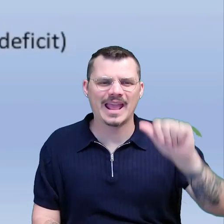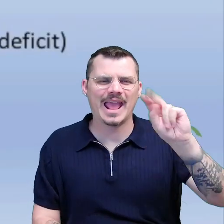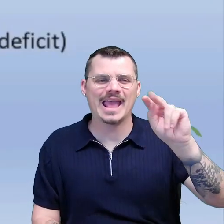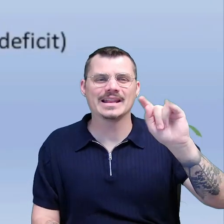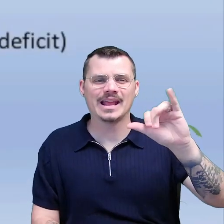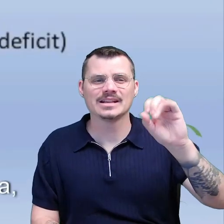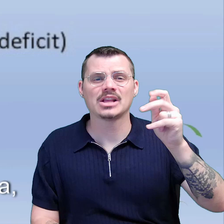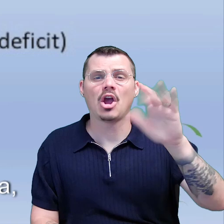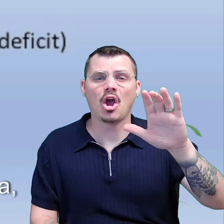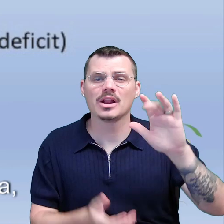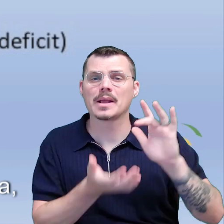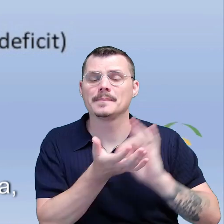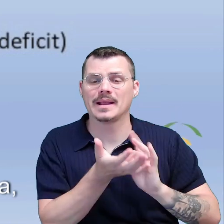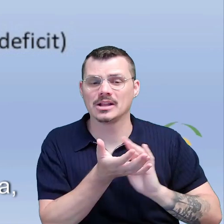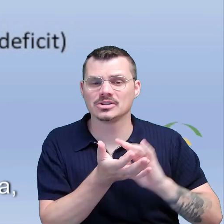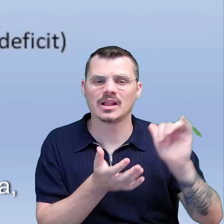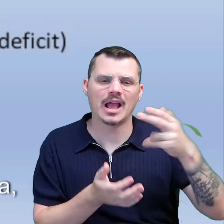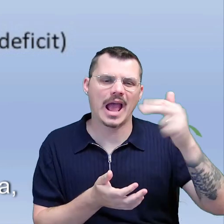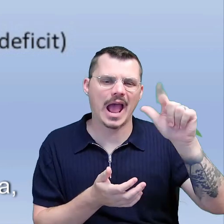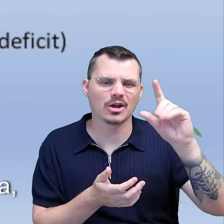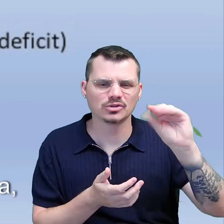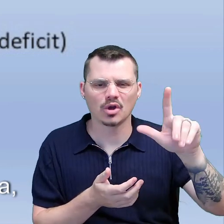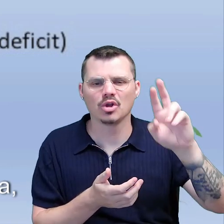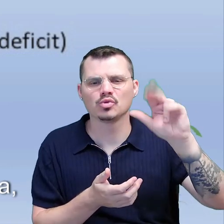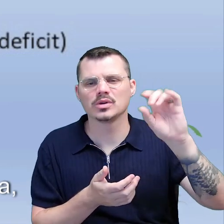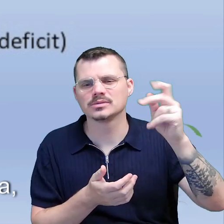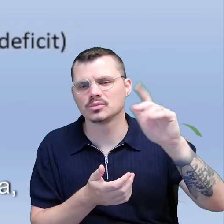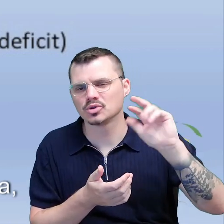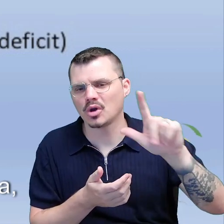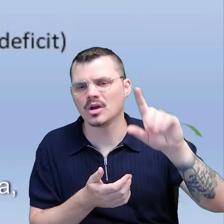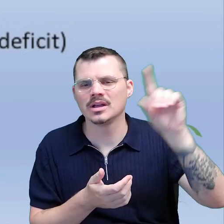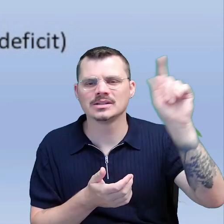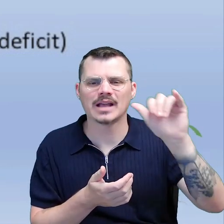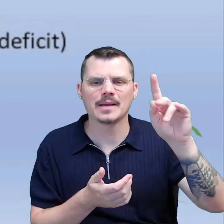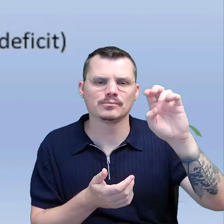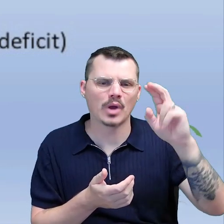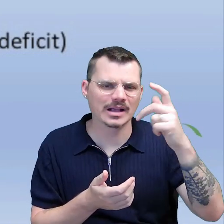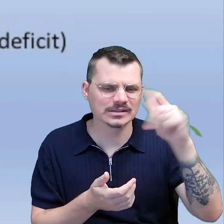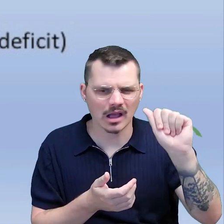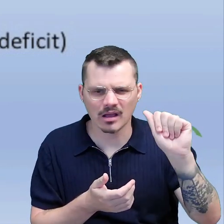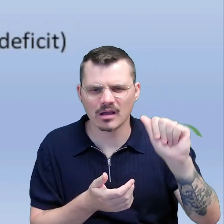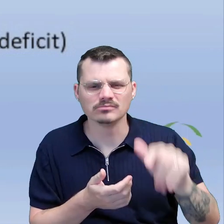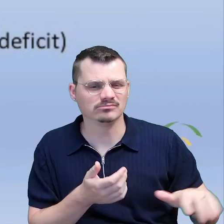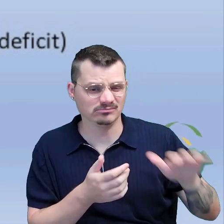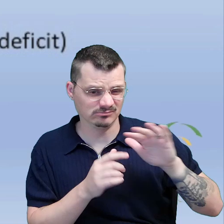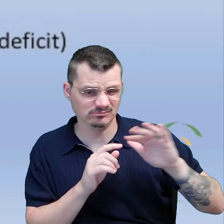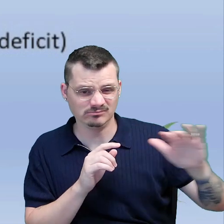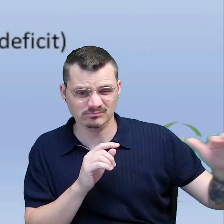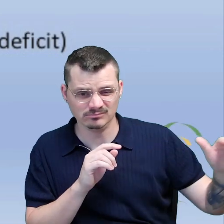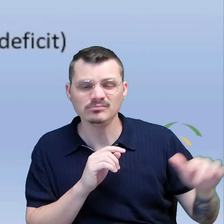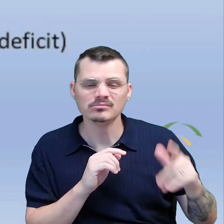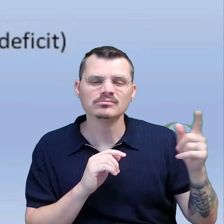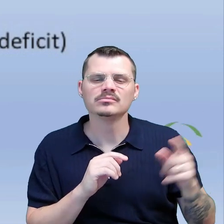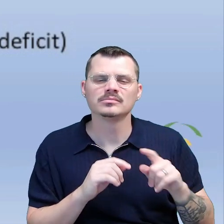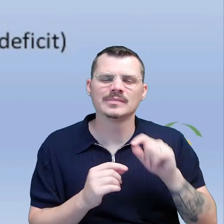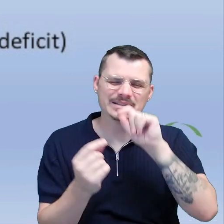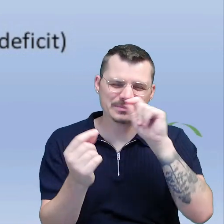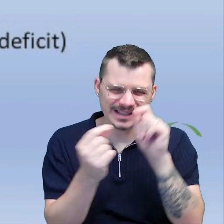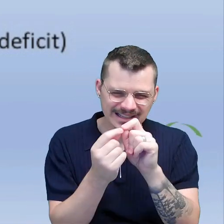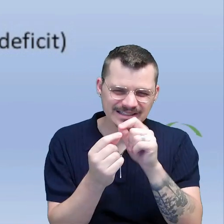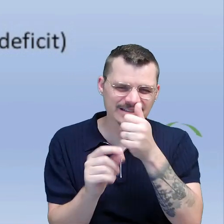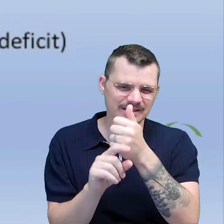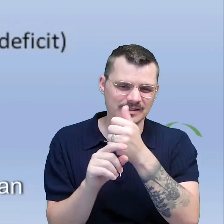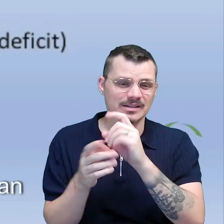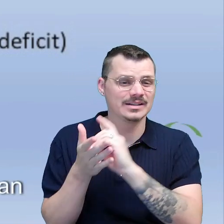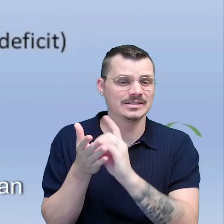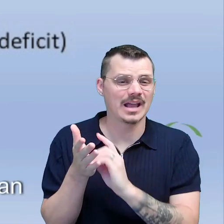Antipsychotic medications, so the Haldol, the Risperdal, the Zyprexa, all of those, are specifically